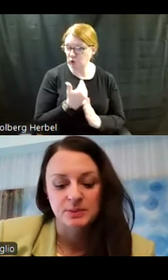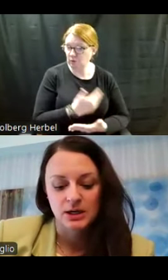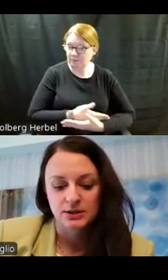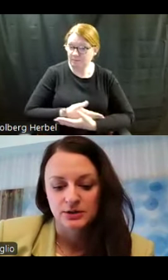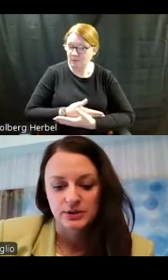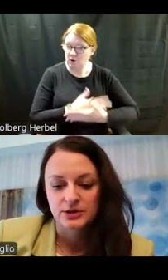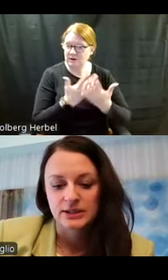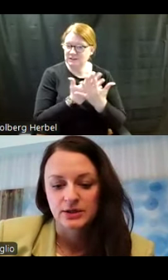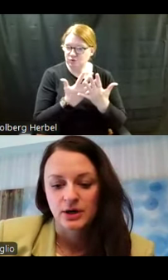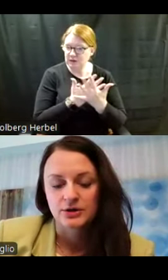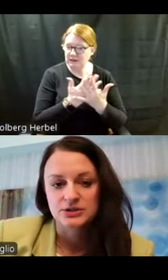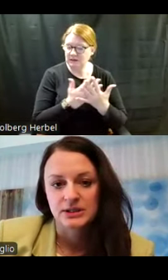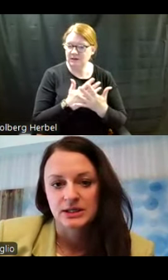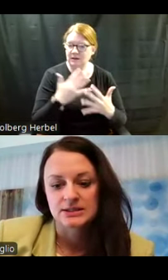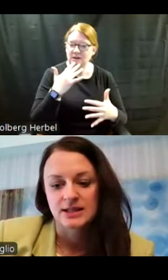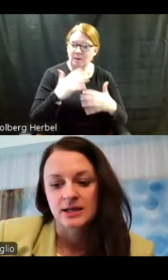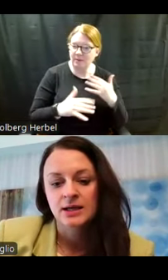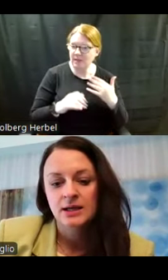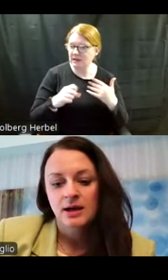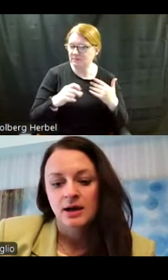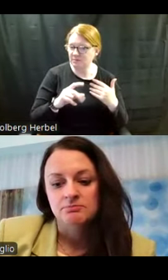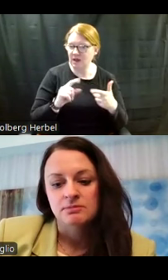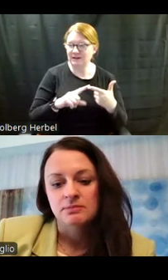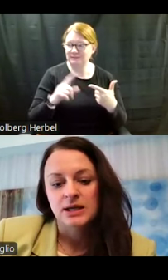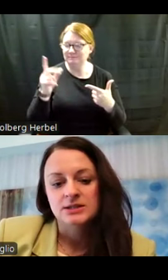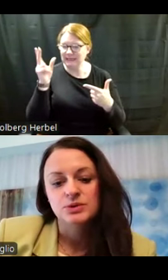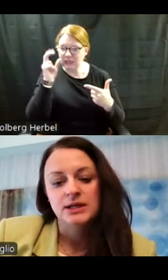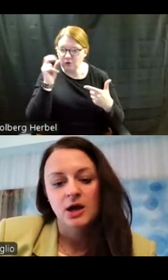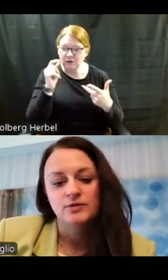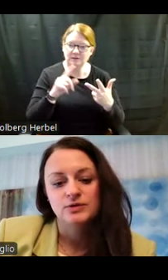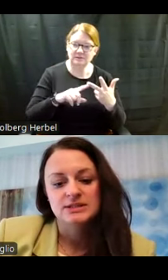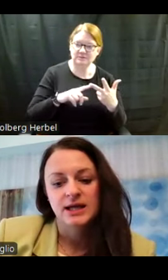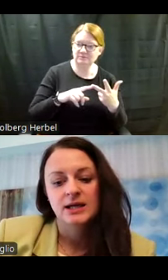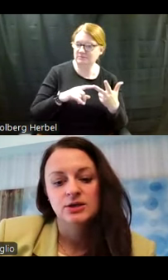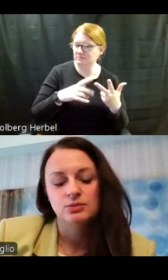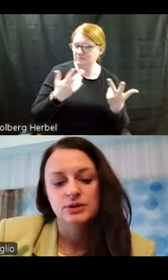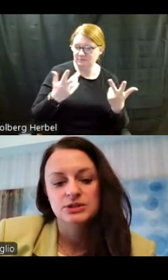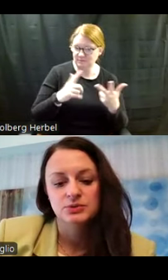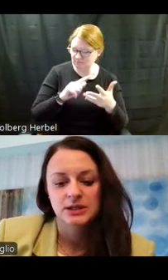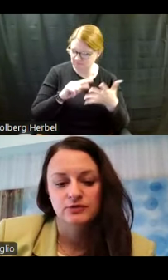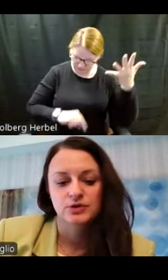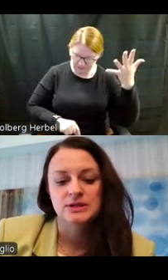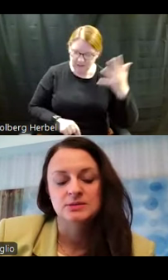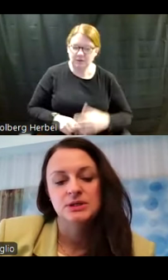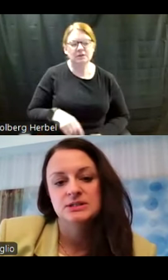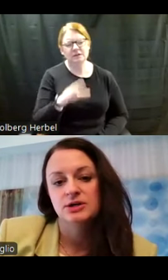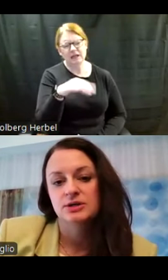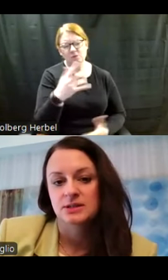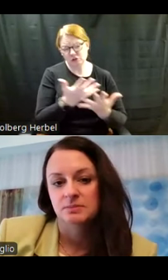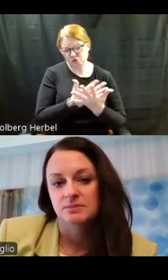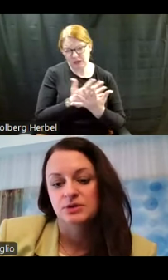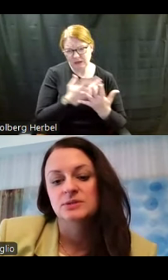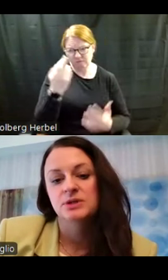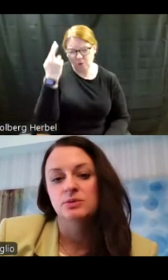blood spot or hearing or heart screening, is that it's really helpful to say, hey, you know, we're screening for a reason because